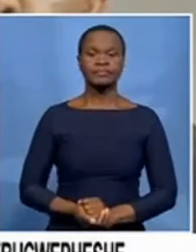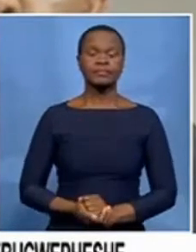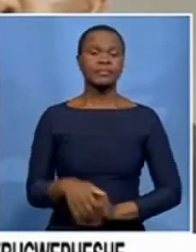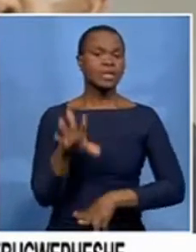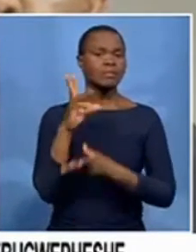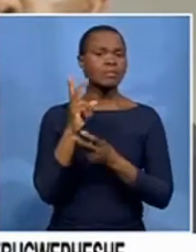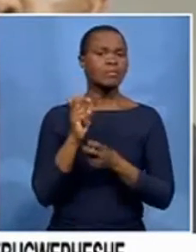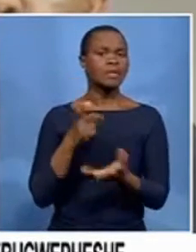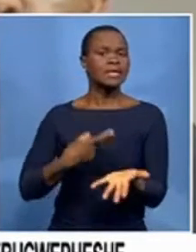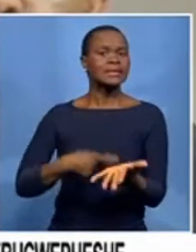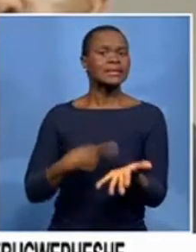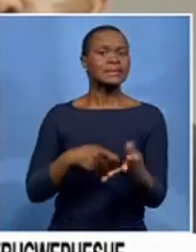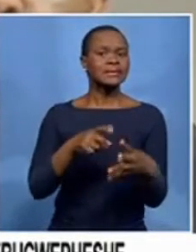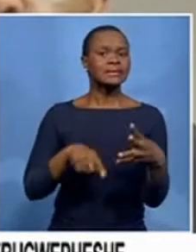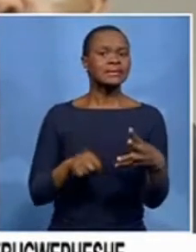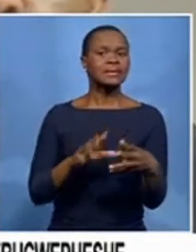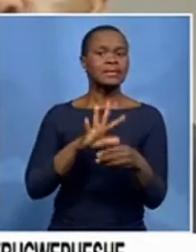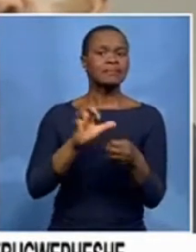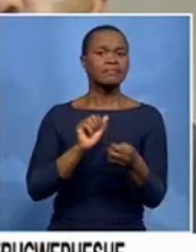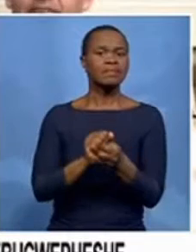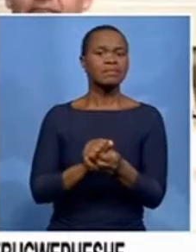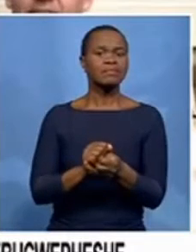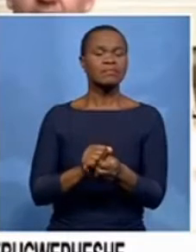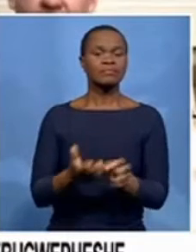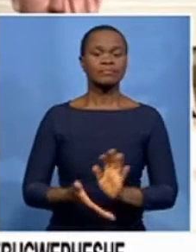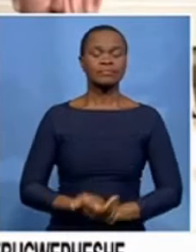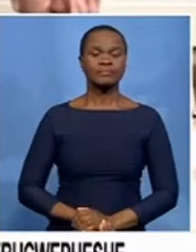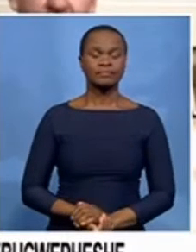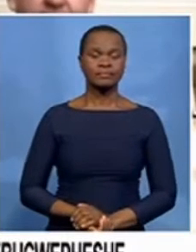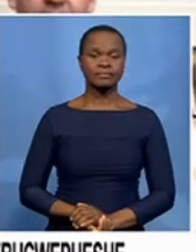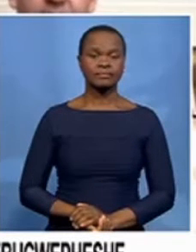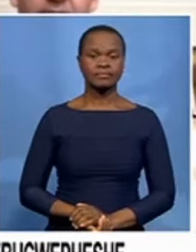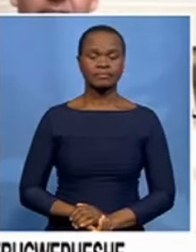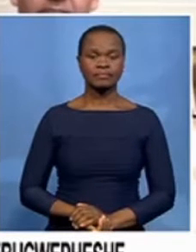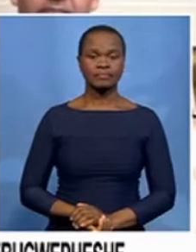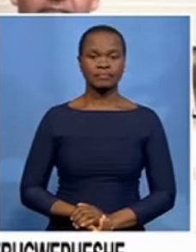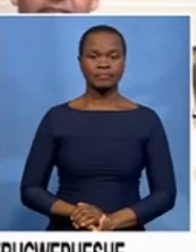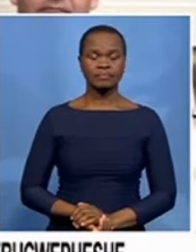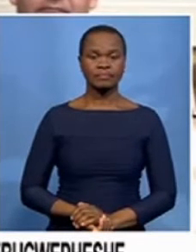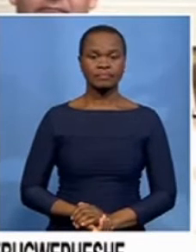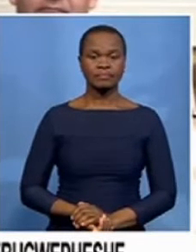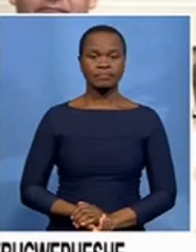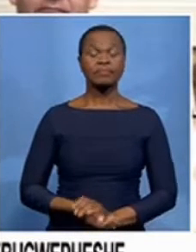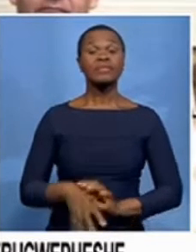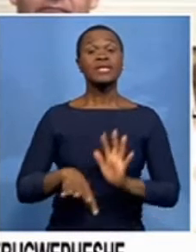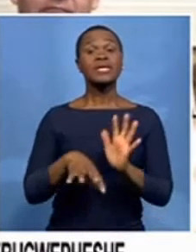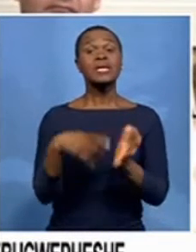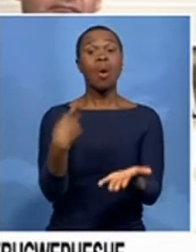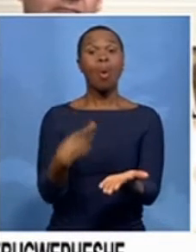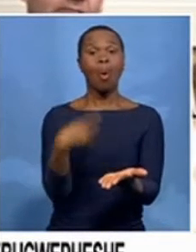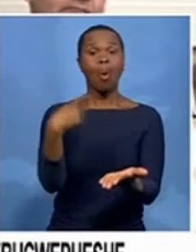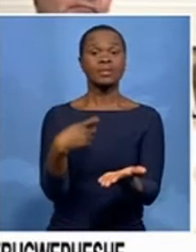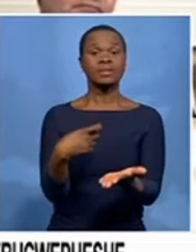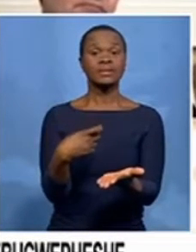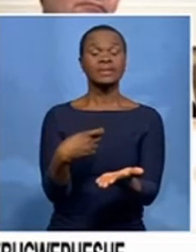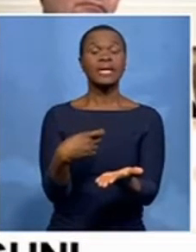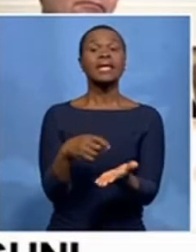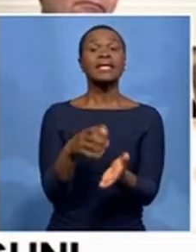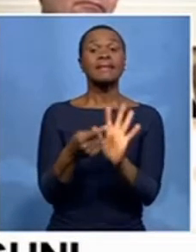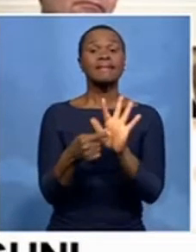izathu ngalesinqumo sakhe sekugcina. The order is as follows. The following order shall issue.